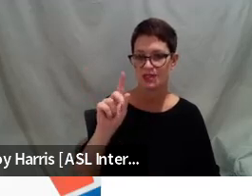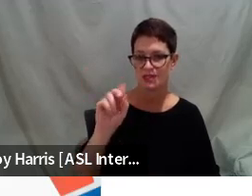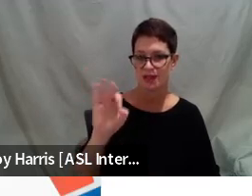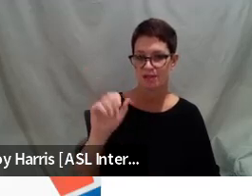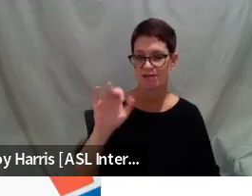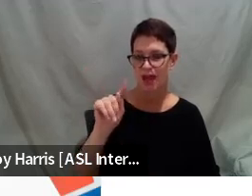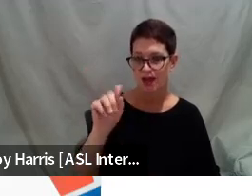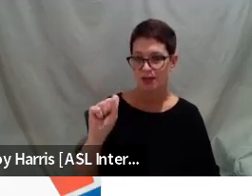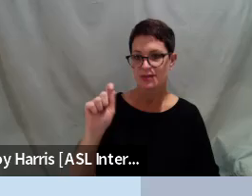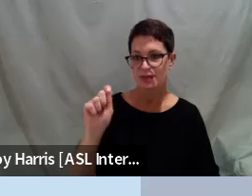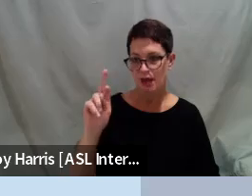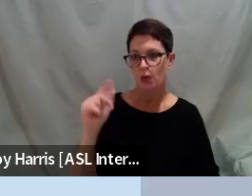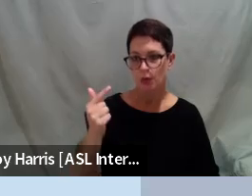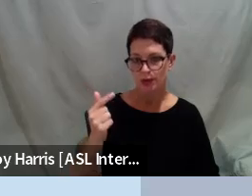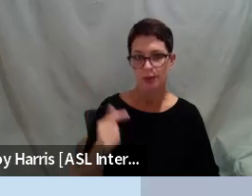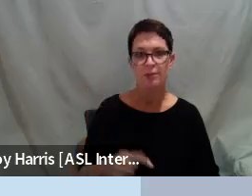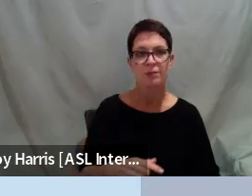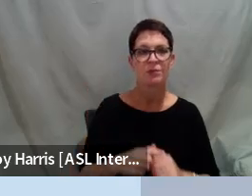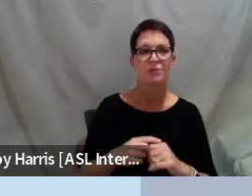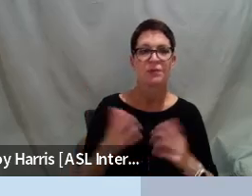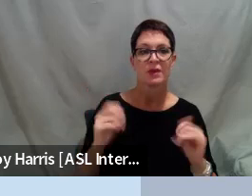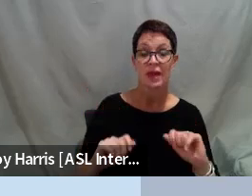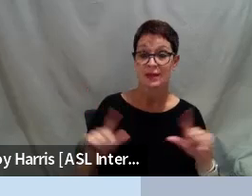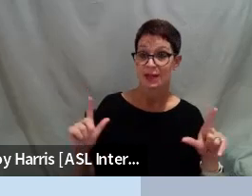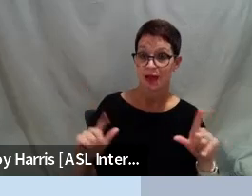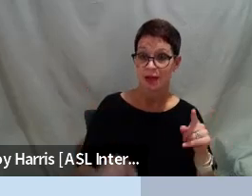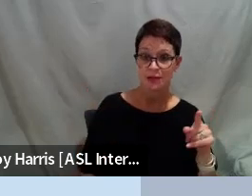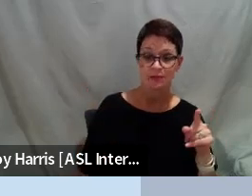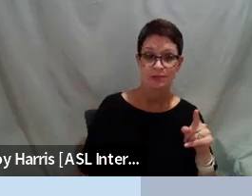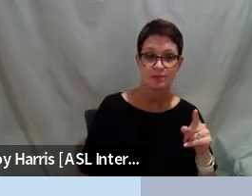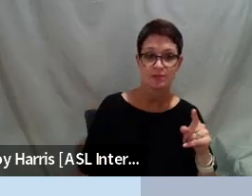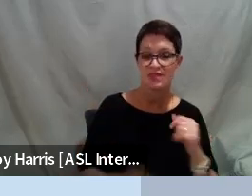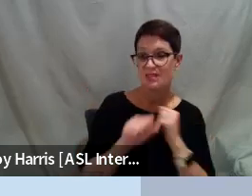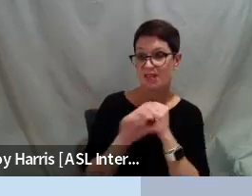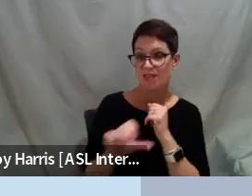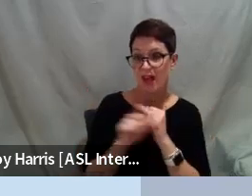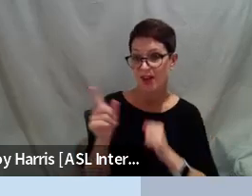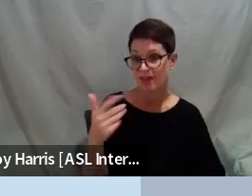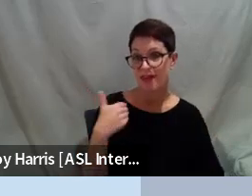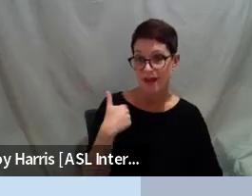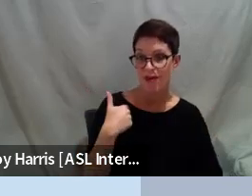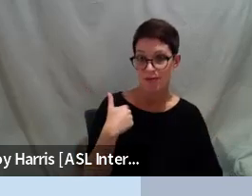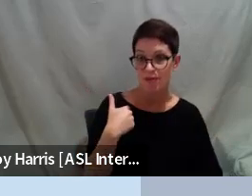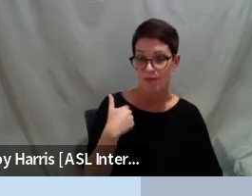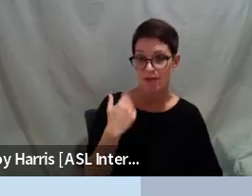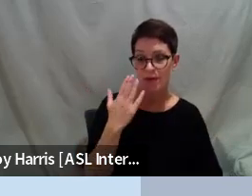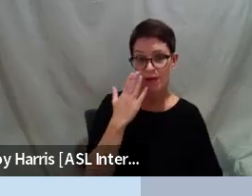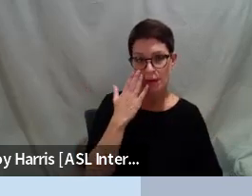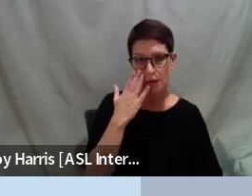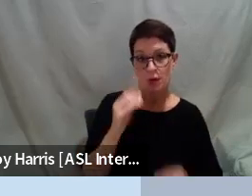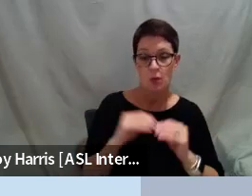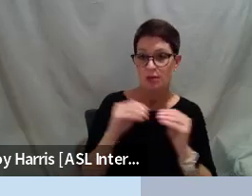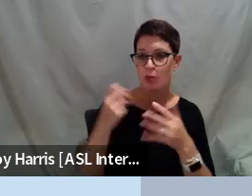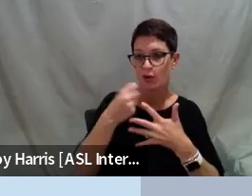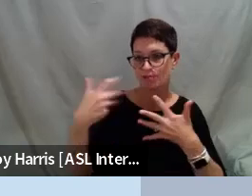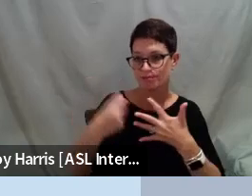utility@usfacts.org. And the next slide is just the flyer that they have available with more of the